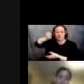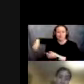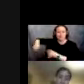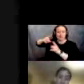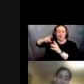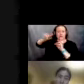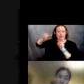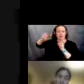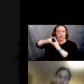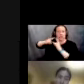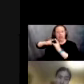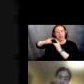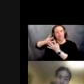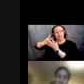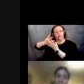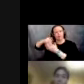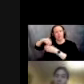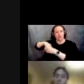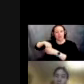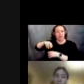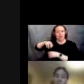Mexico, North Dakota,